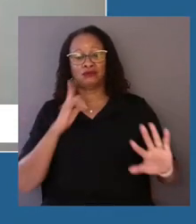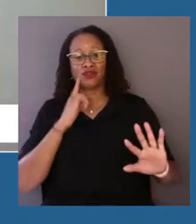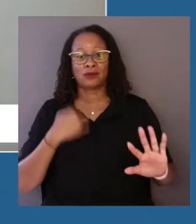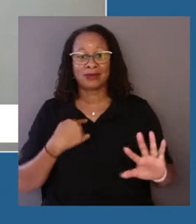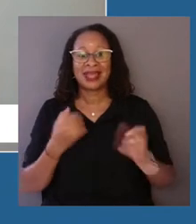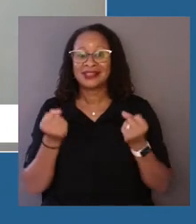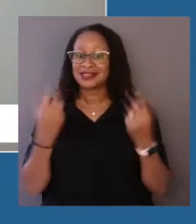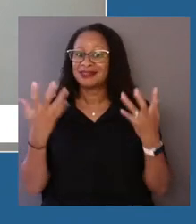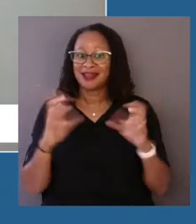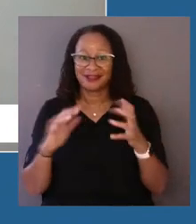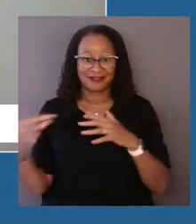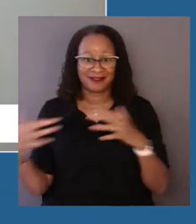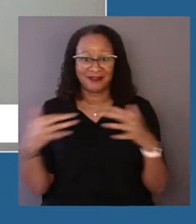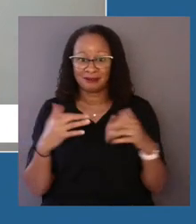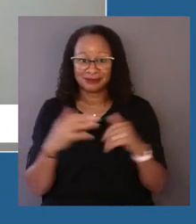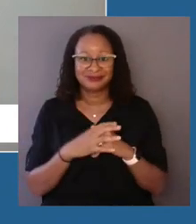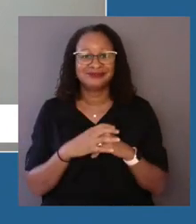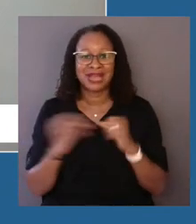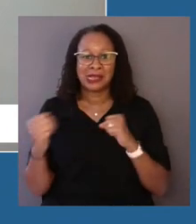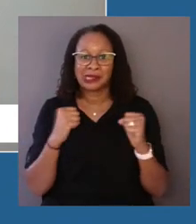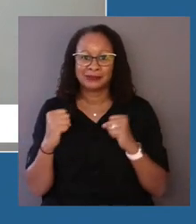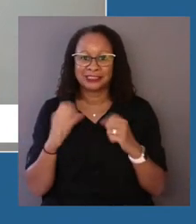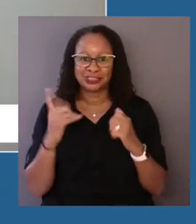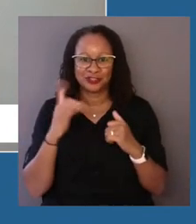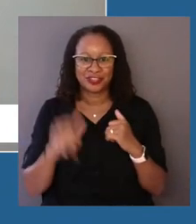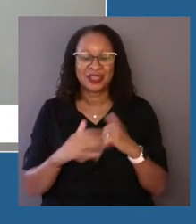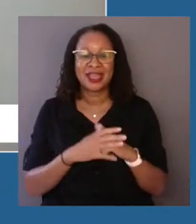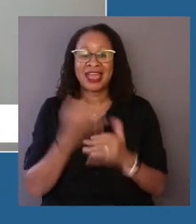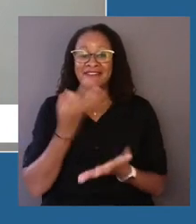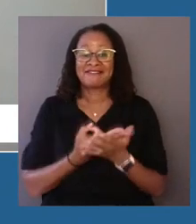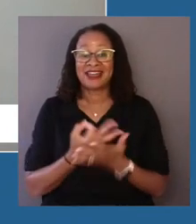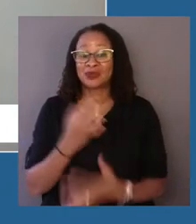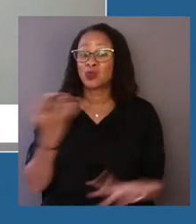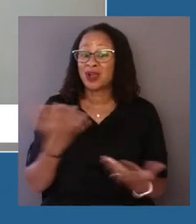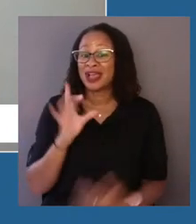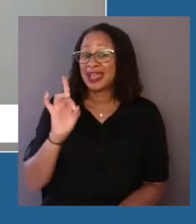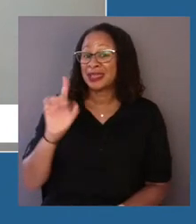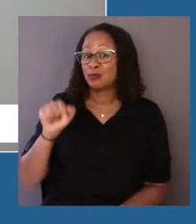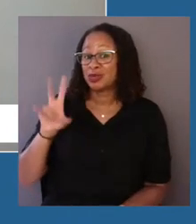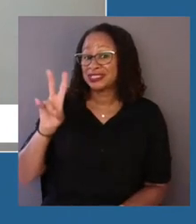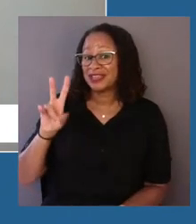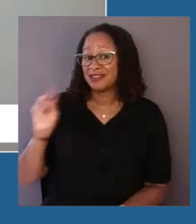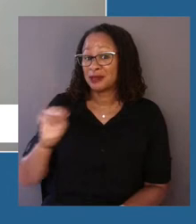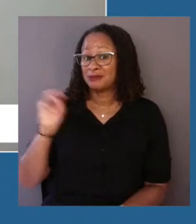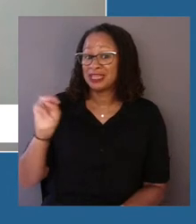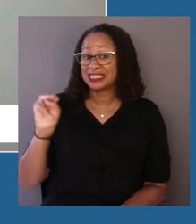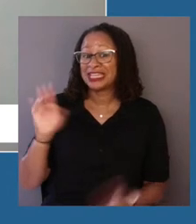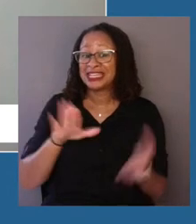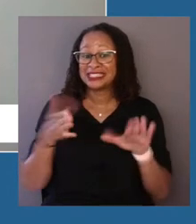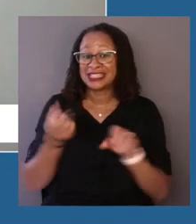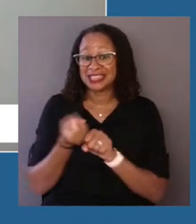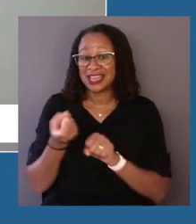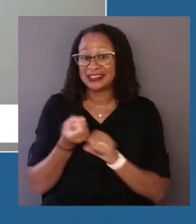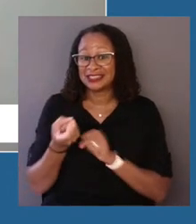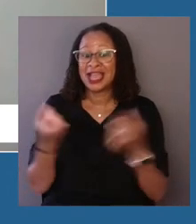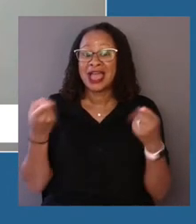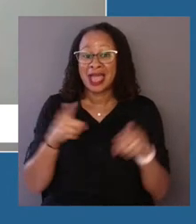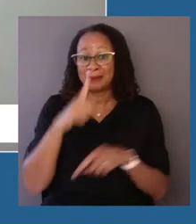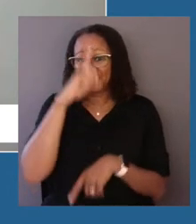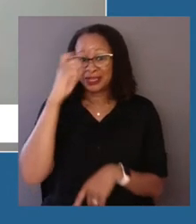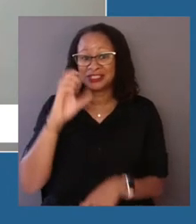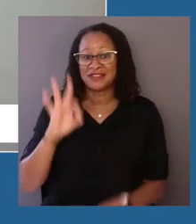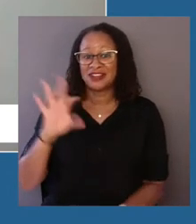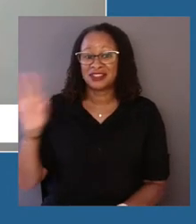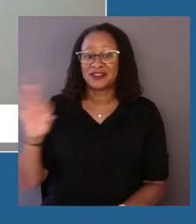competition, as everybody knows, was the fact that 8.7 million deaths annually occurred due to fossil fuel particulate